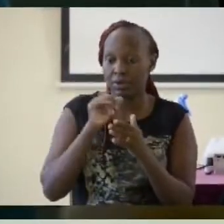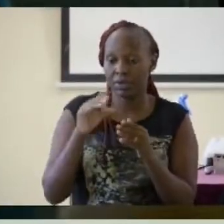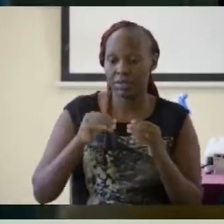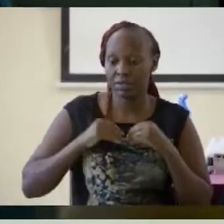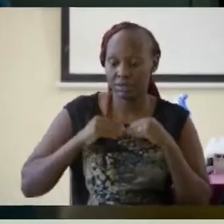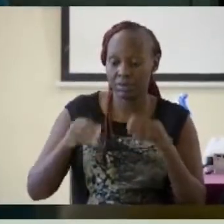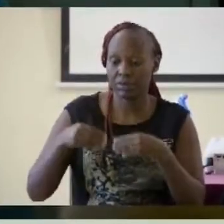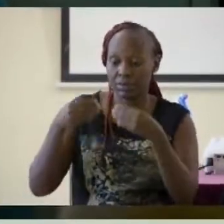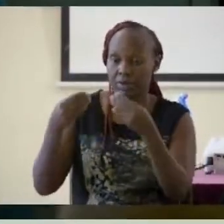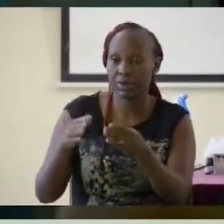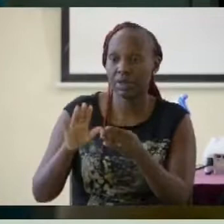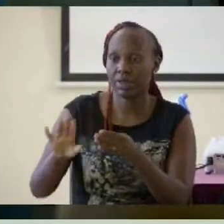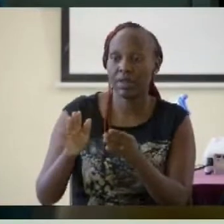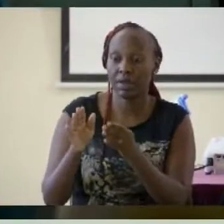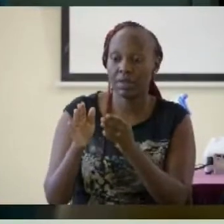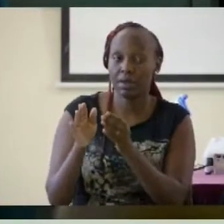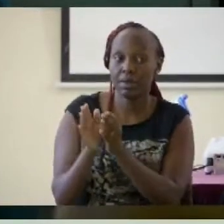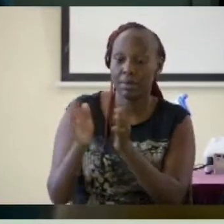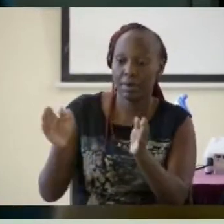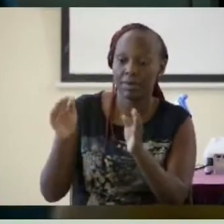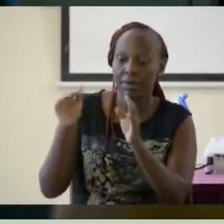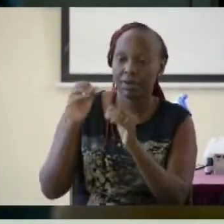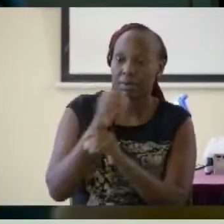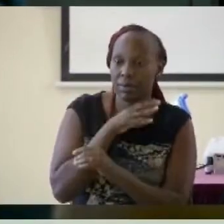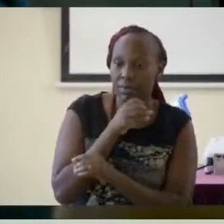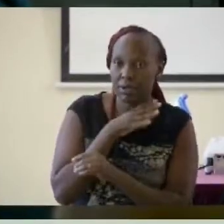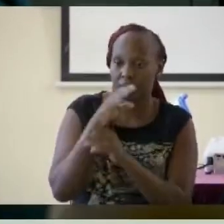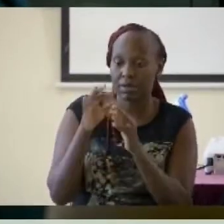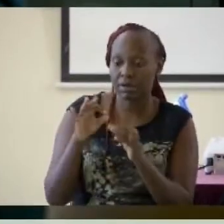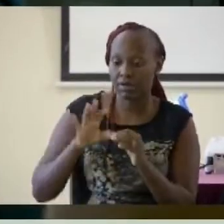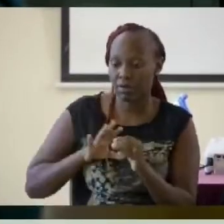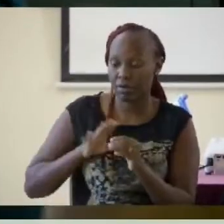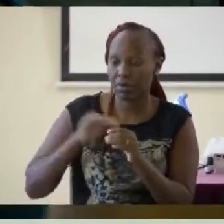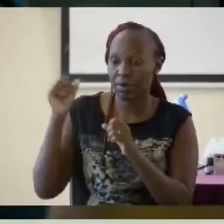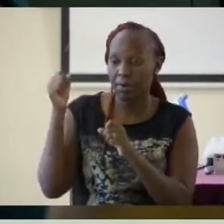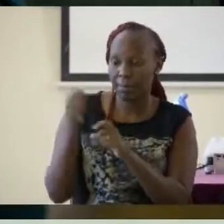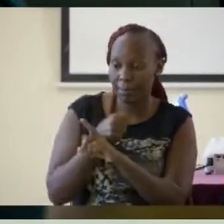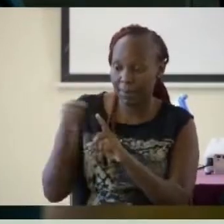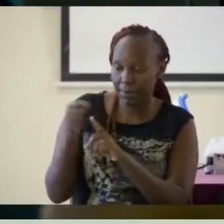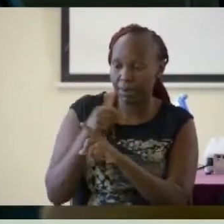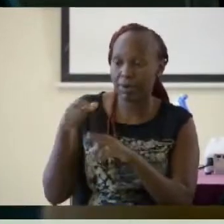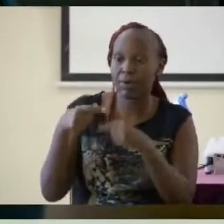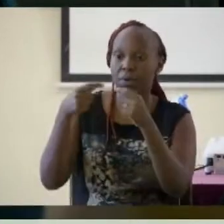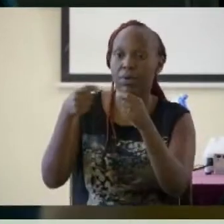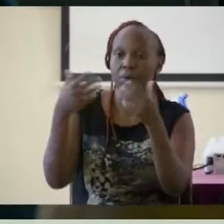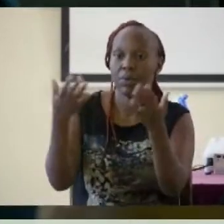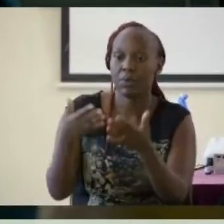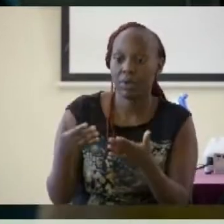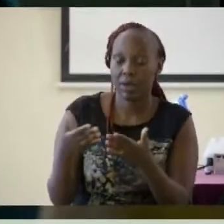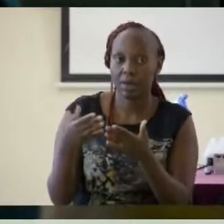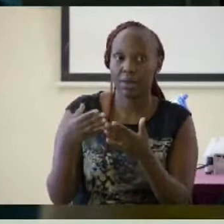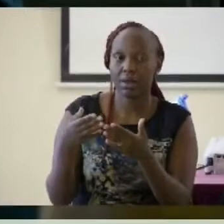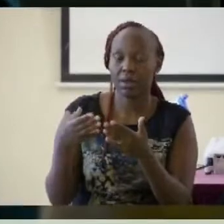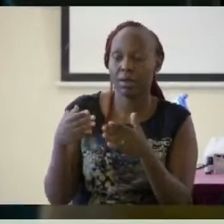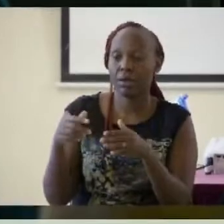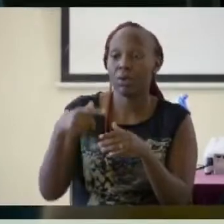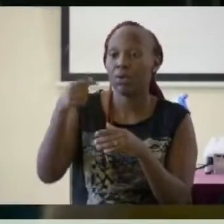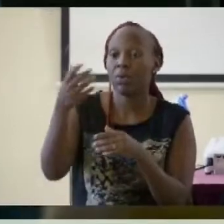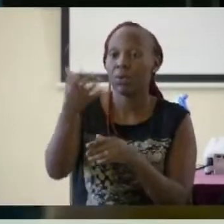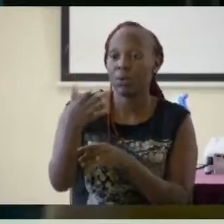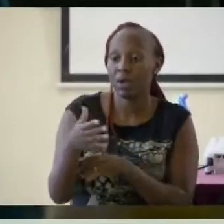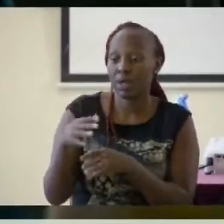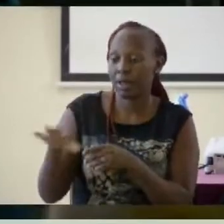put their complaints. So if a woman is battered, who will she get to by her husband? How do you get